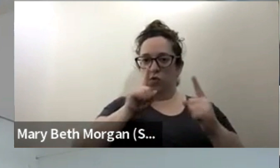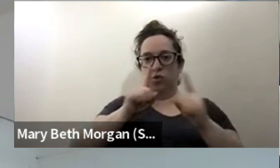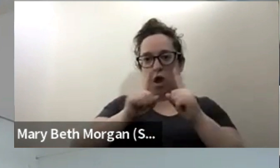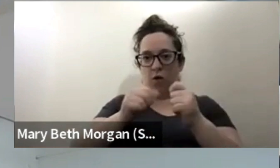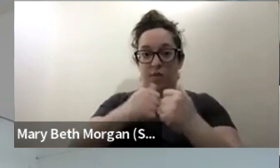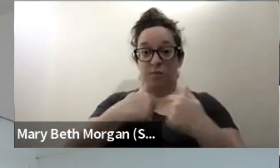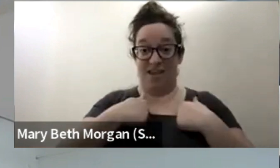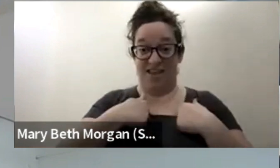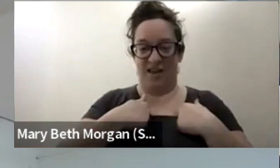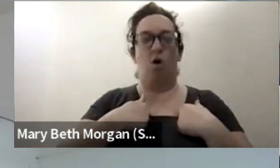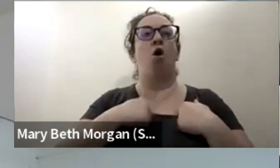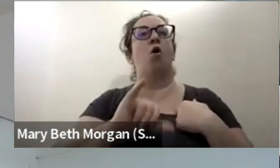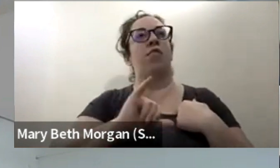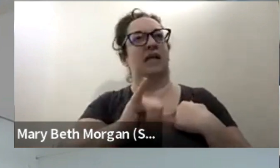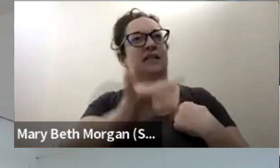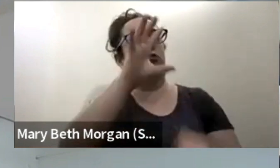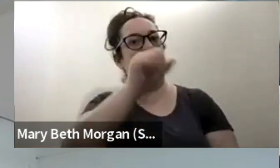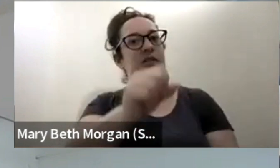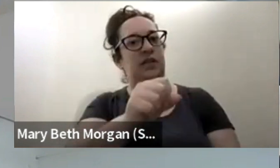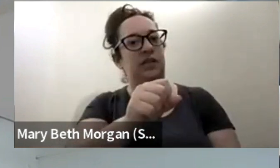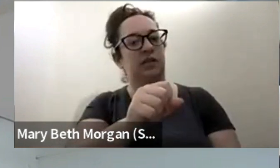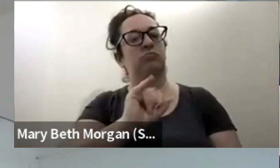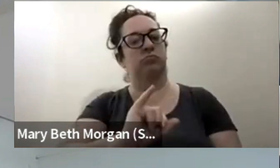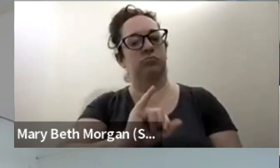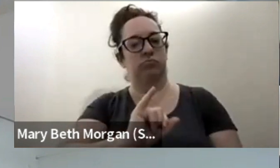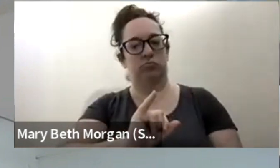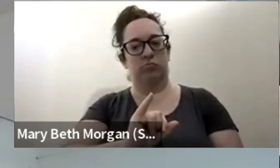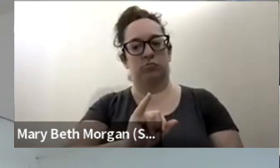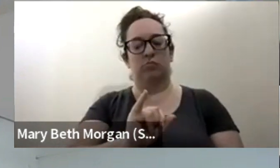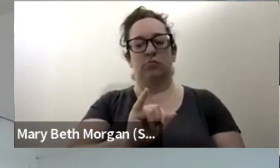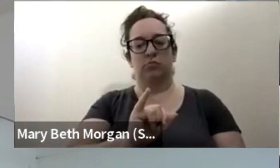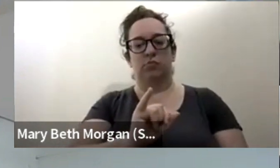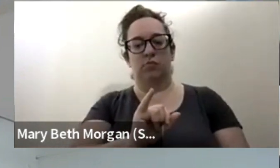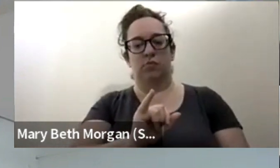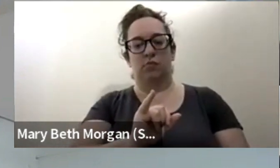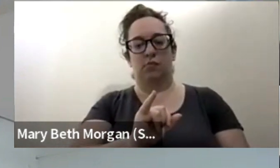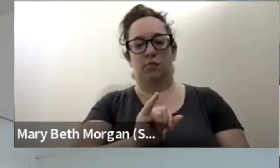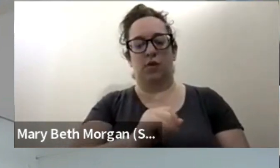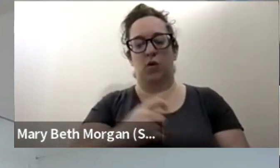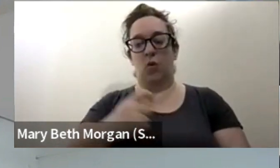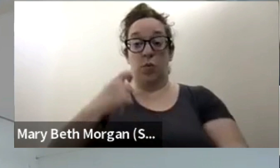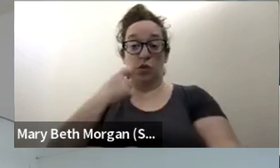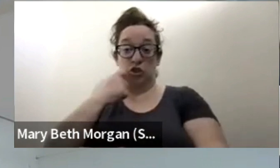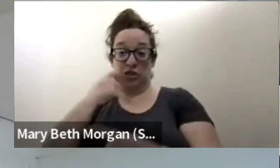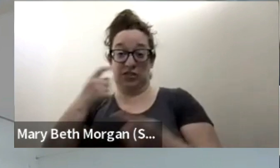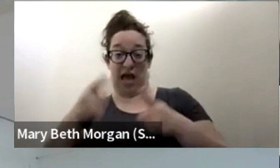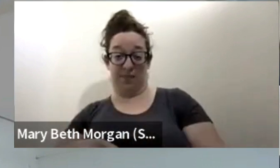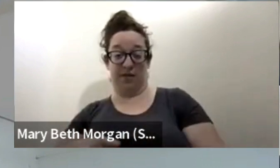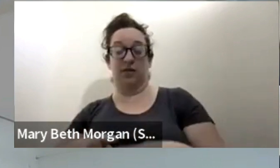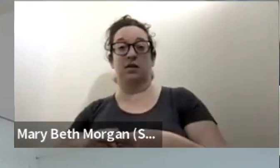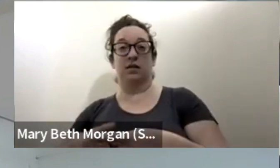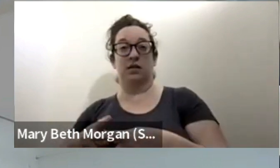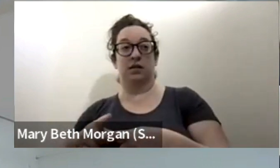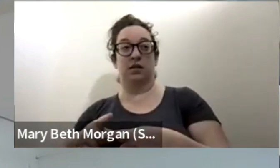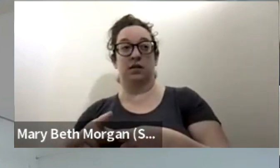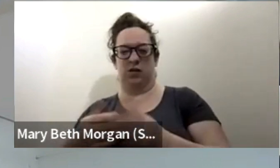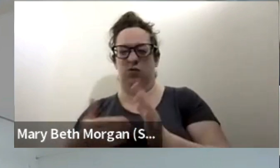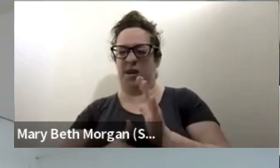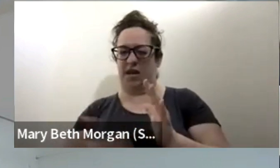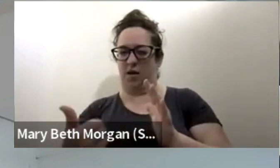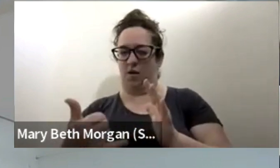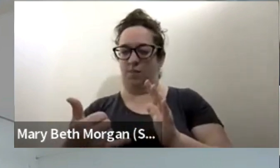so interesting. And it's so interesting because, of course, so what was just said is that Rosalind, when